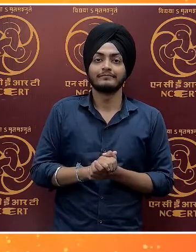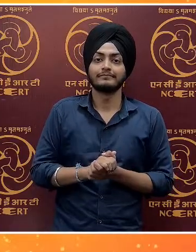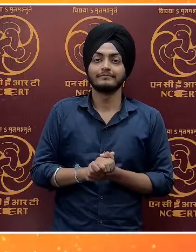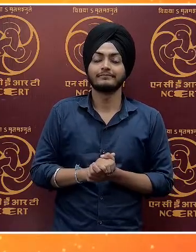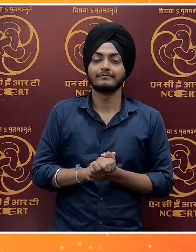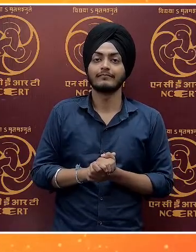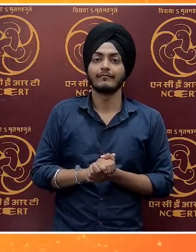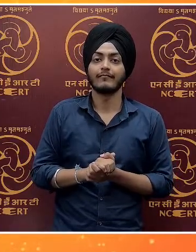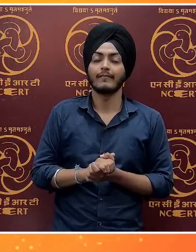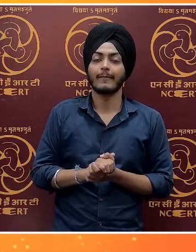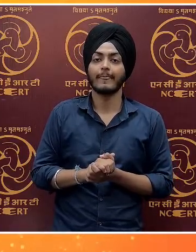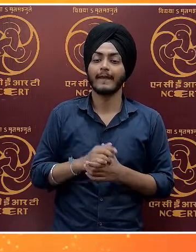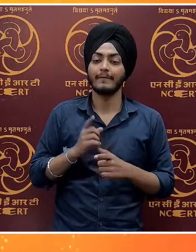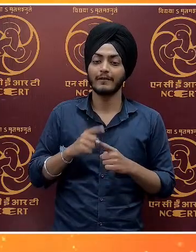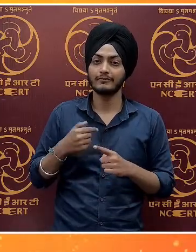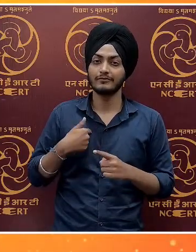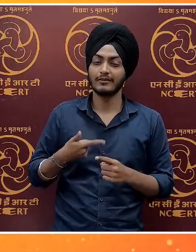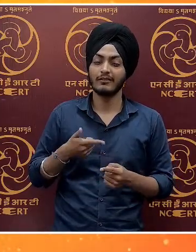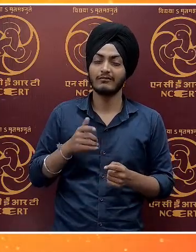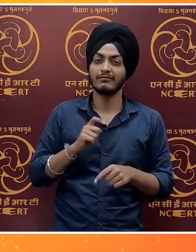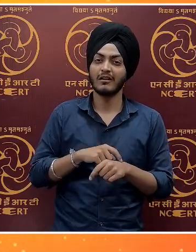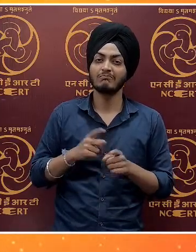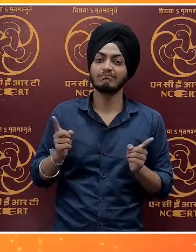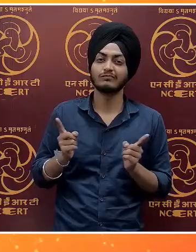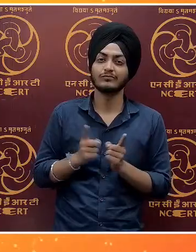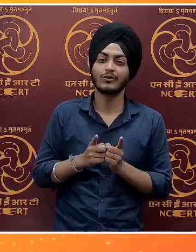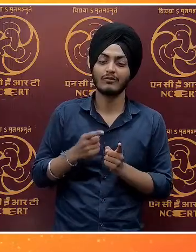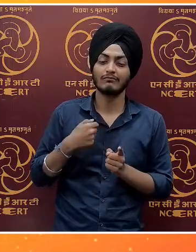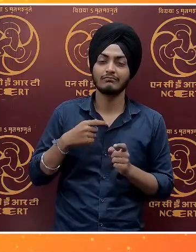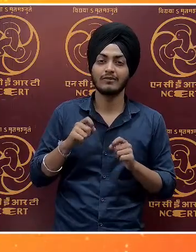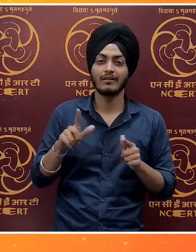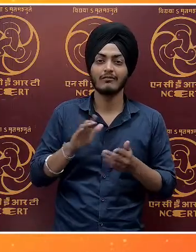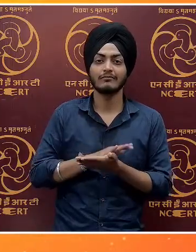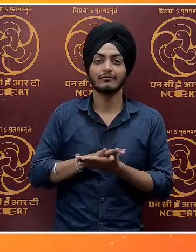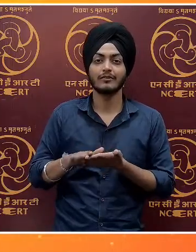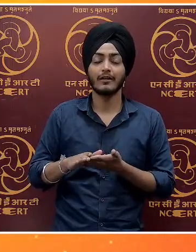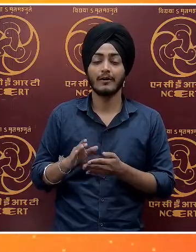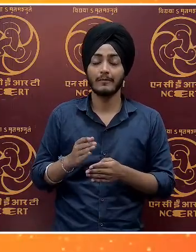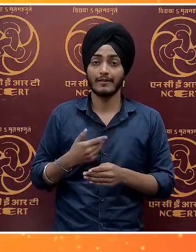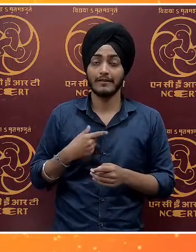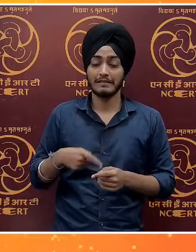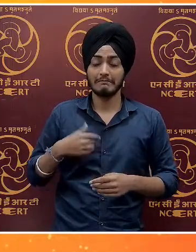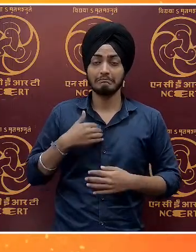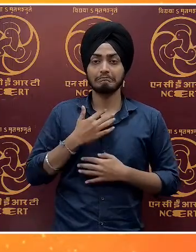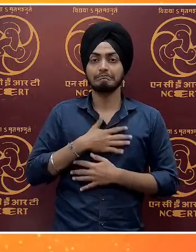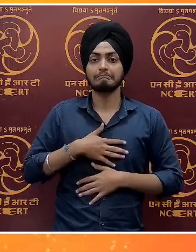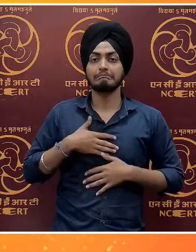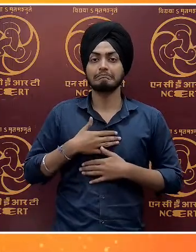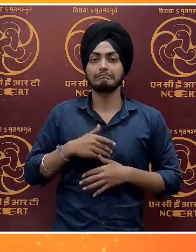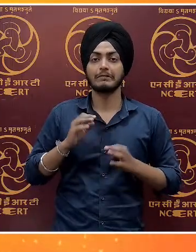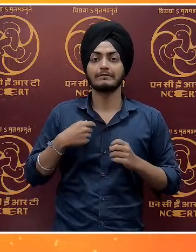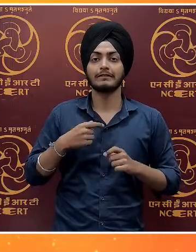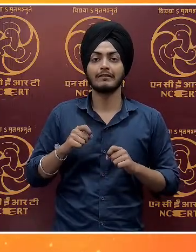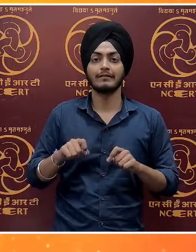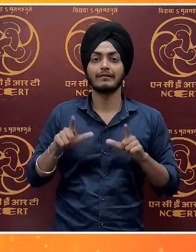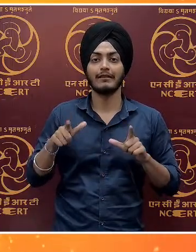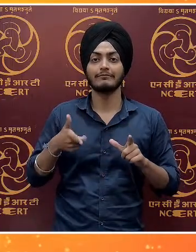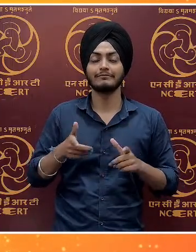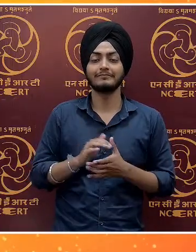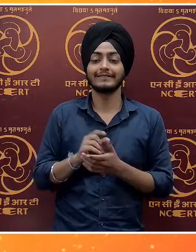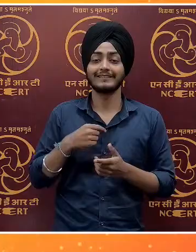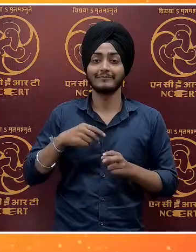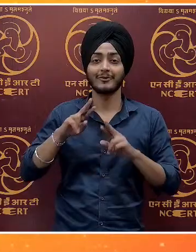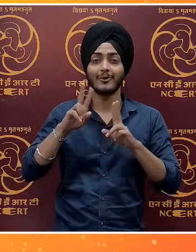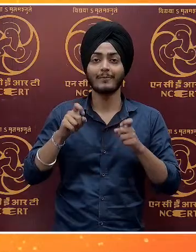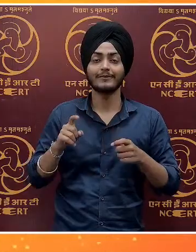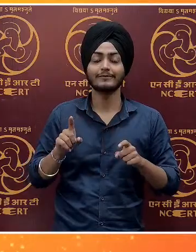tth.class2@cit.nic.in. And ma'am, now we do not have enough time in the session left, but I had a lot of fun while doing fun with friends